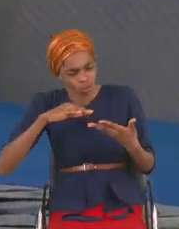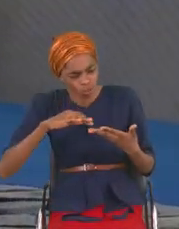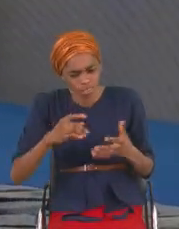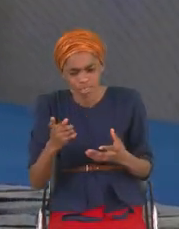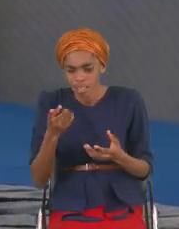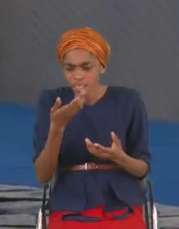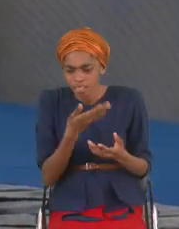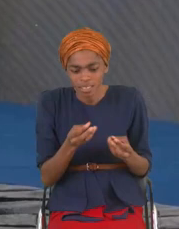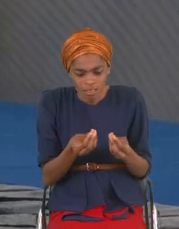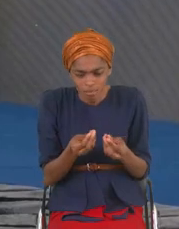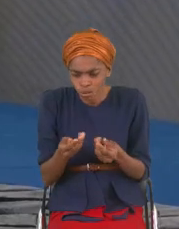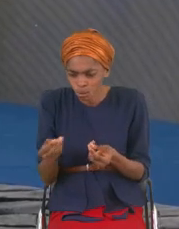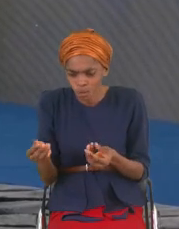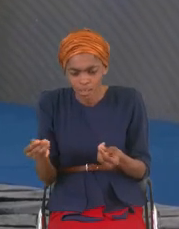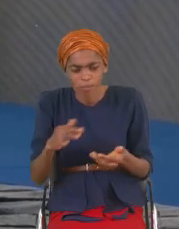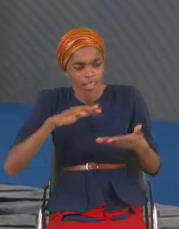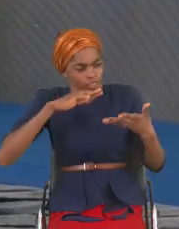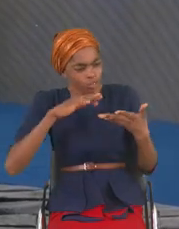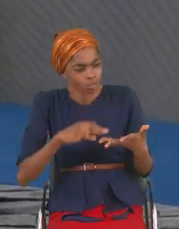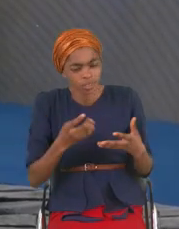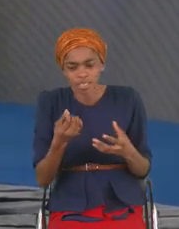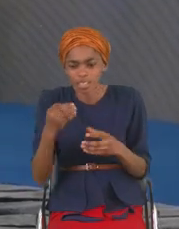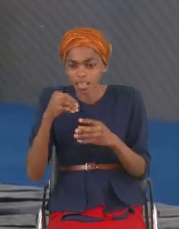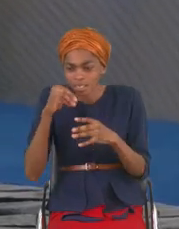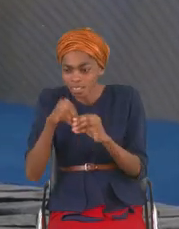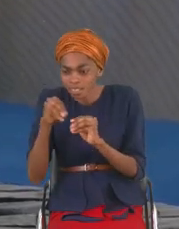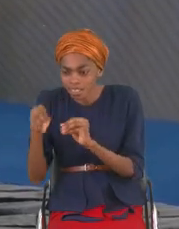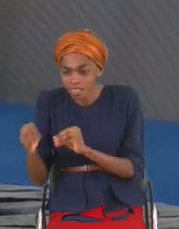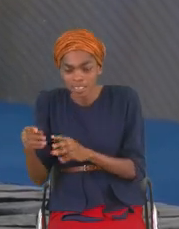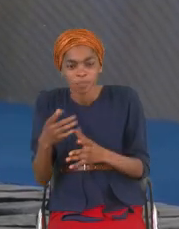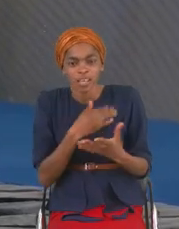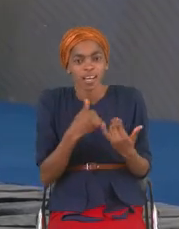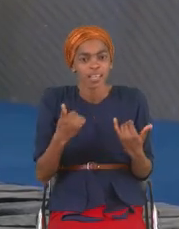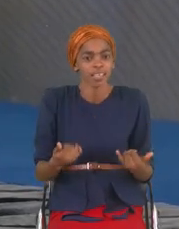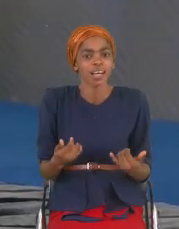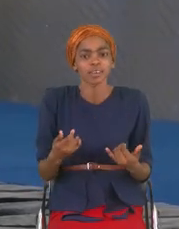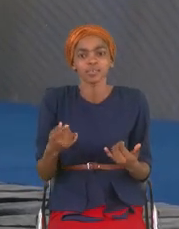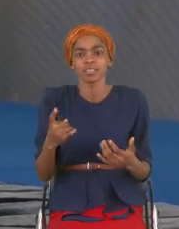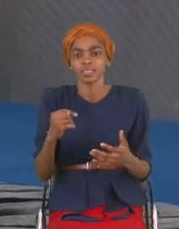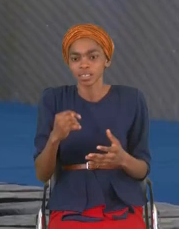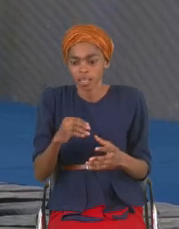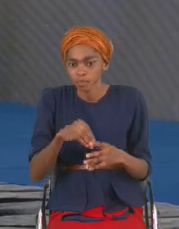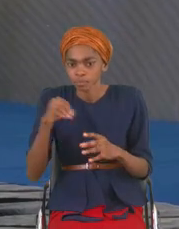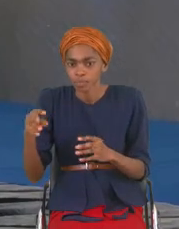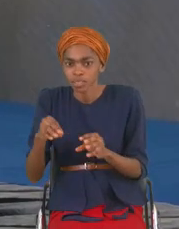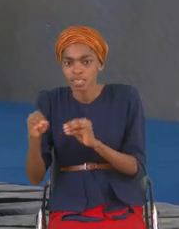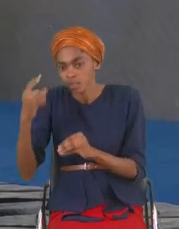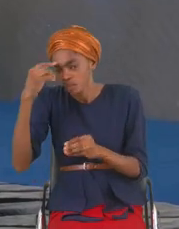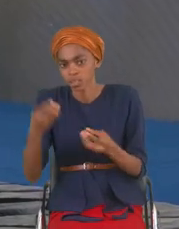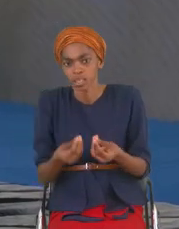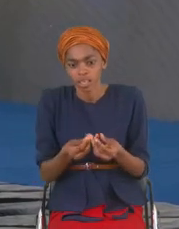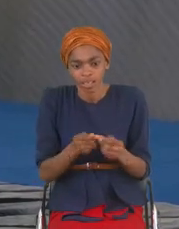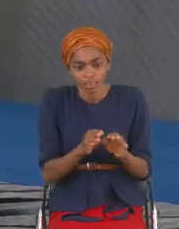they study their ground. They study their seed, they match the seed or the ground, and that's what the Lord